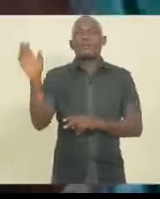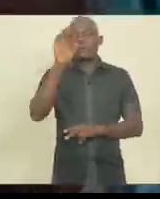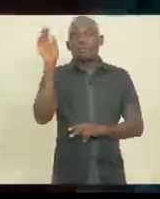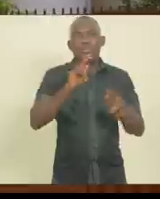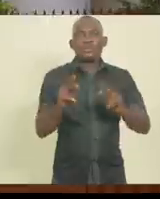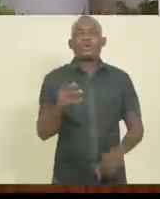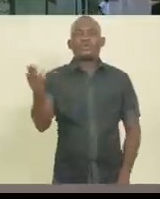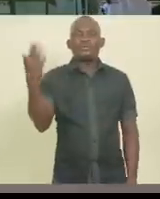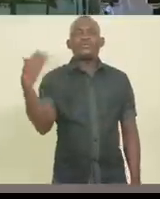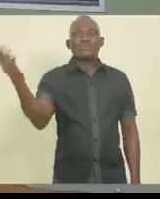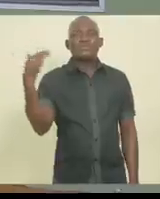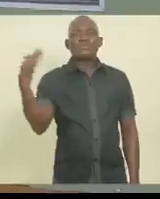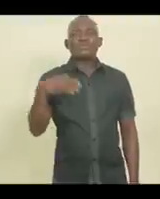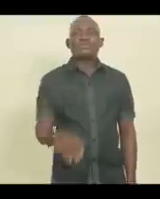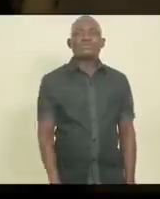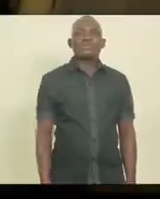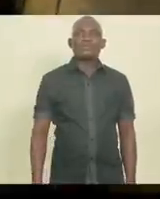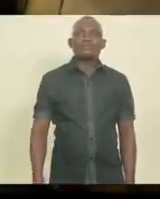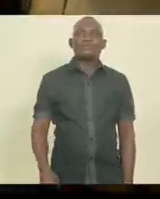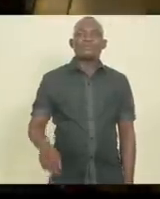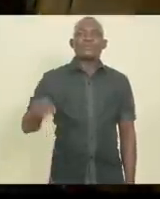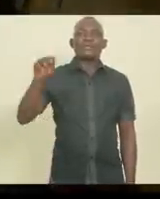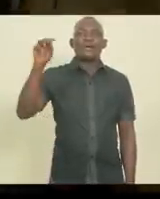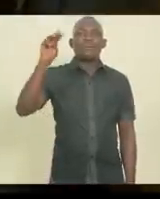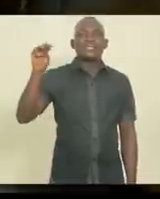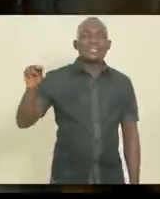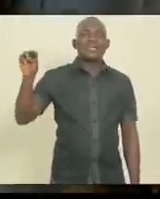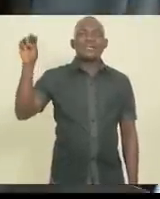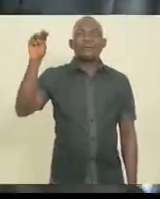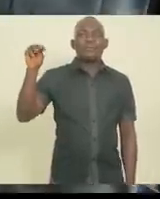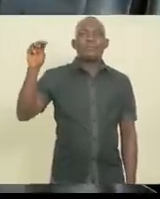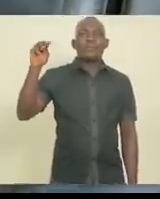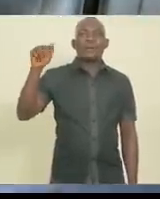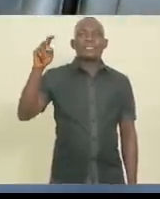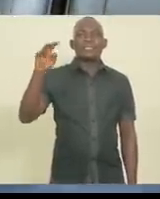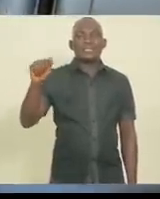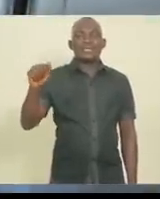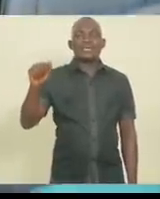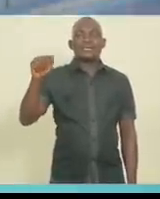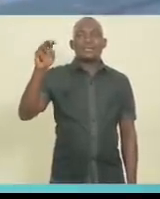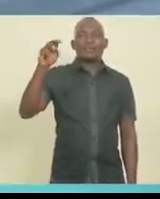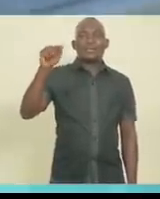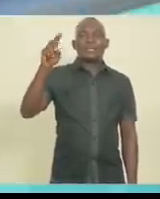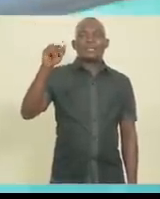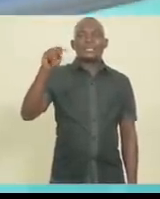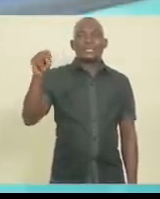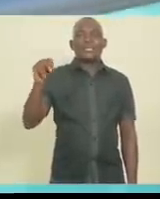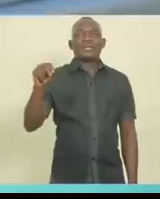Oko. Eya foni enche. Ole, ole. You looking good in a